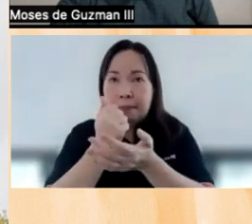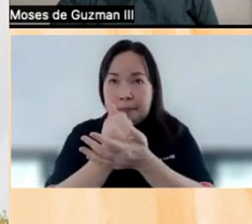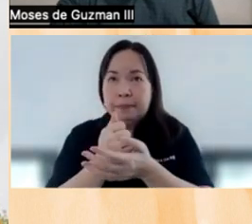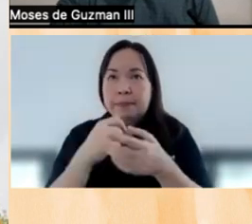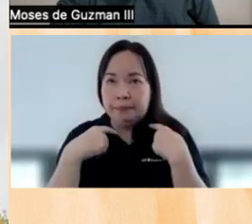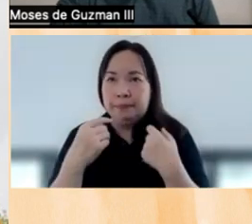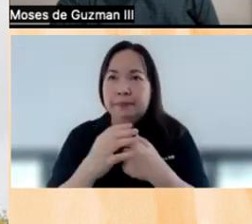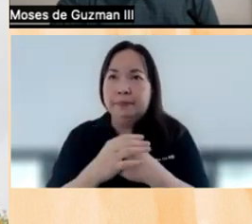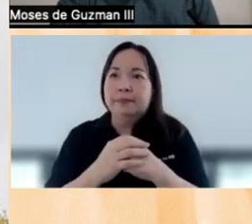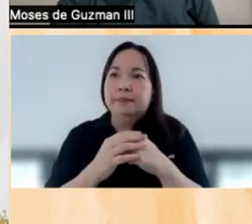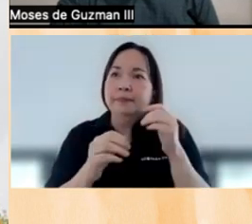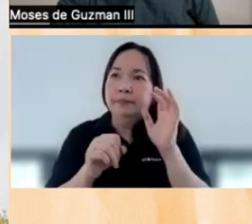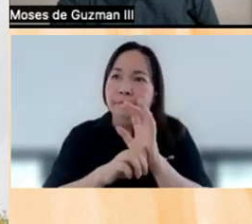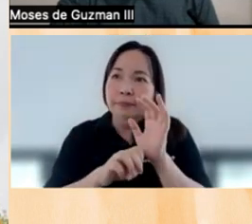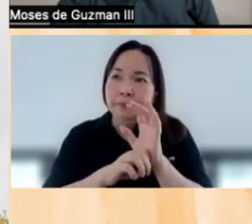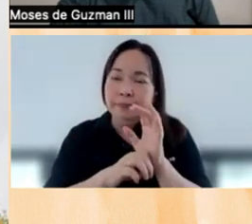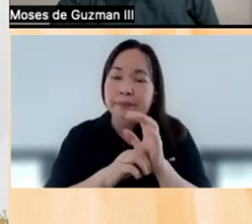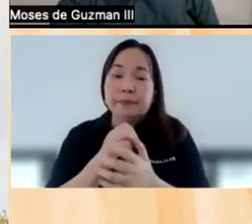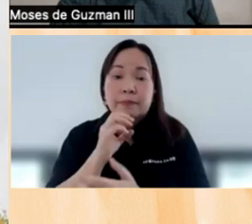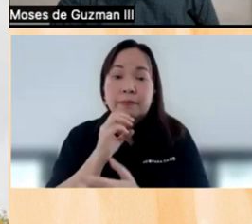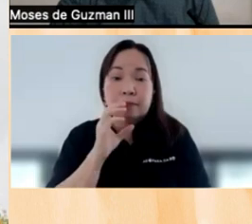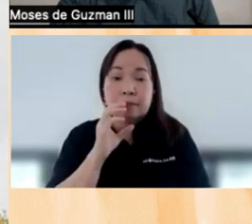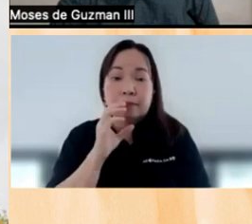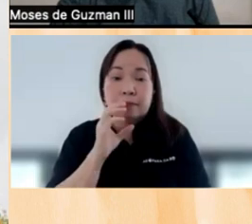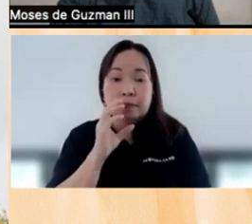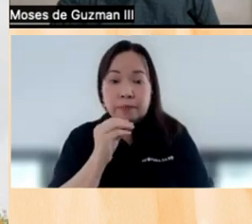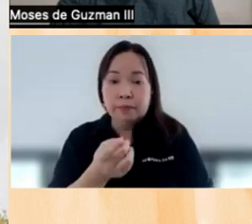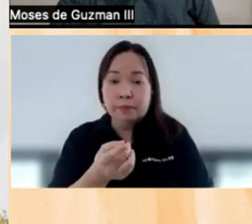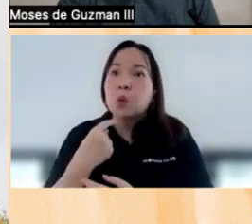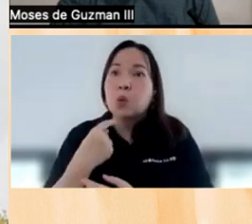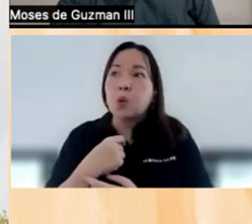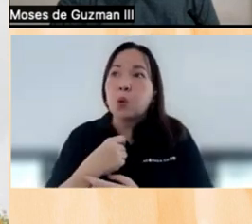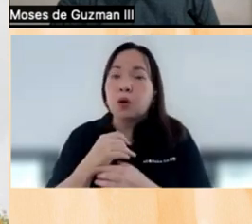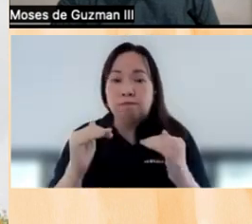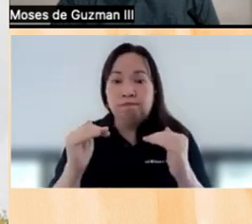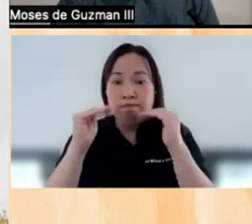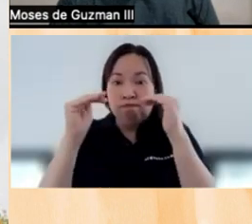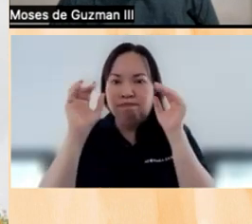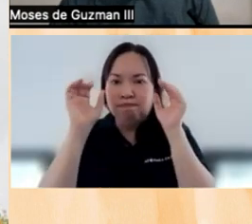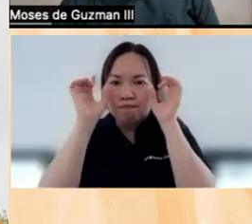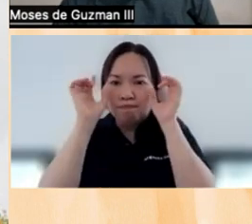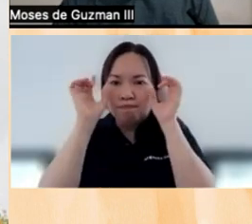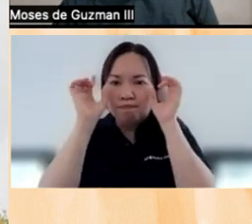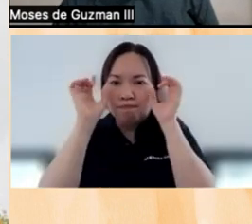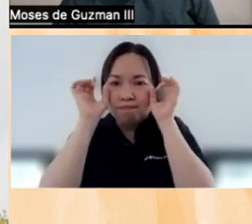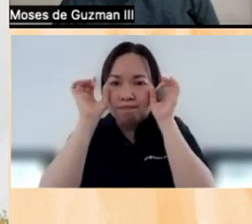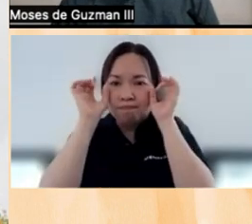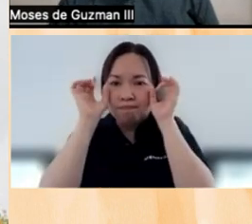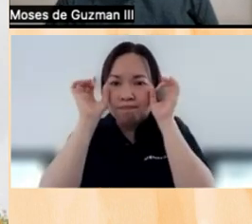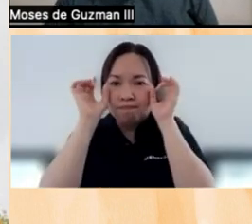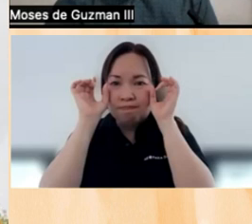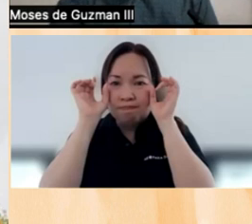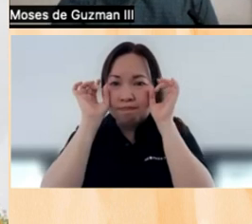psychiatrist. Those who are classified as medium risk would need counseling, psychoeducation,